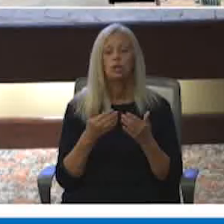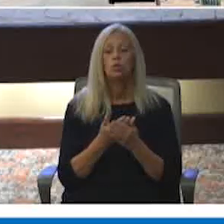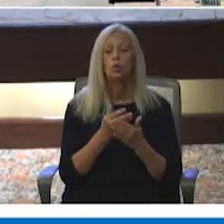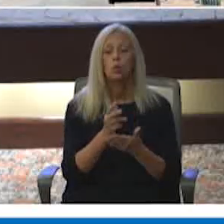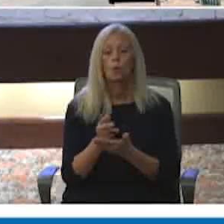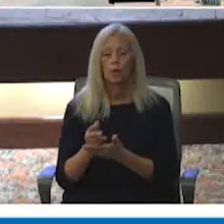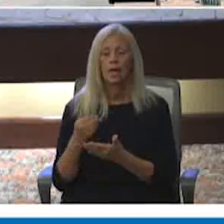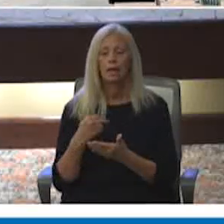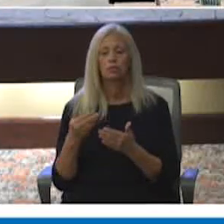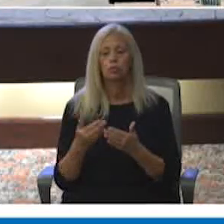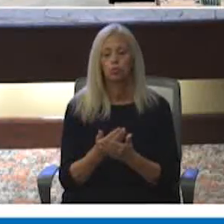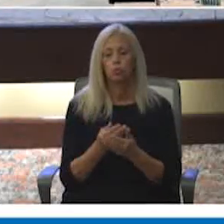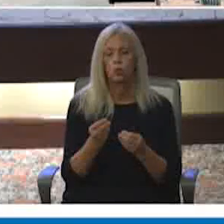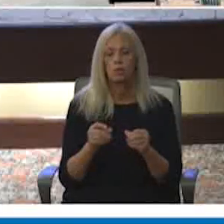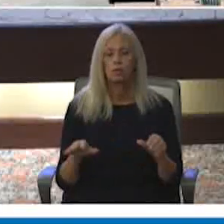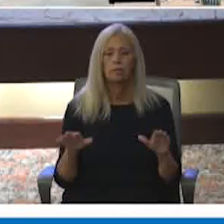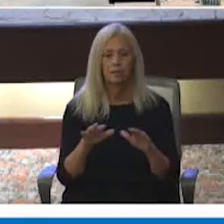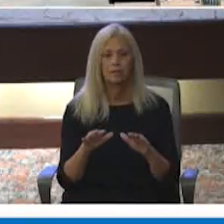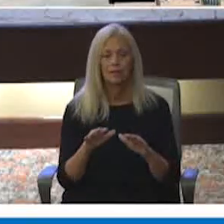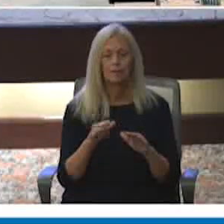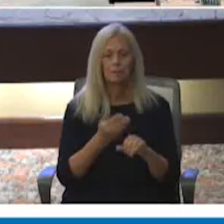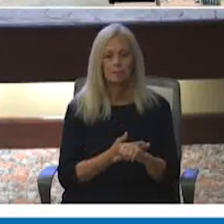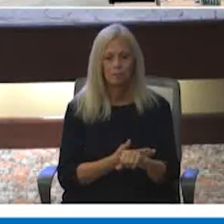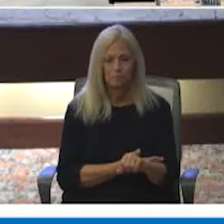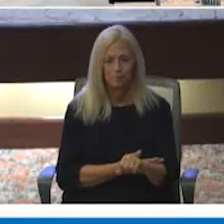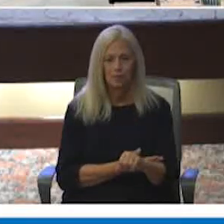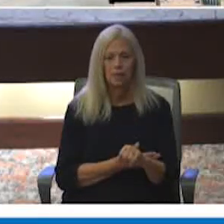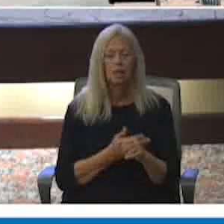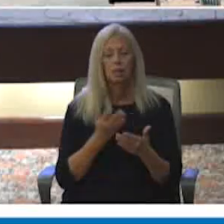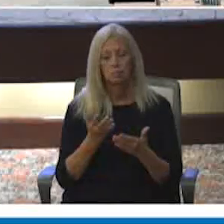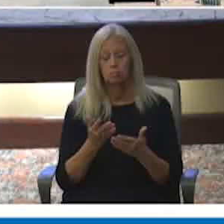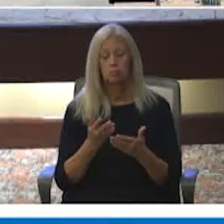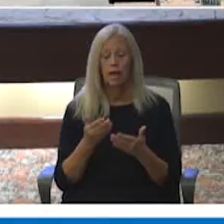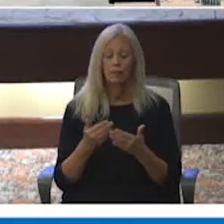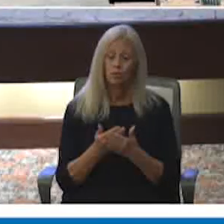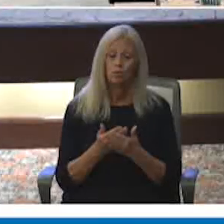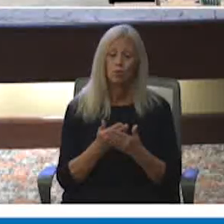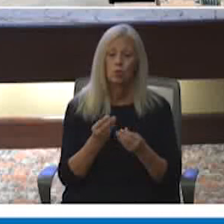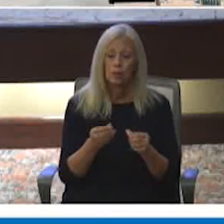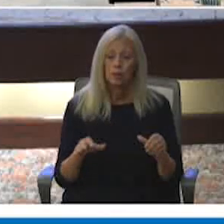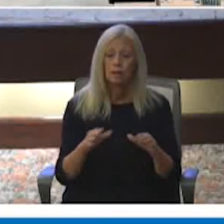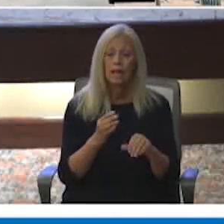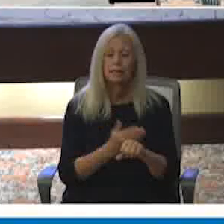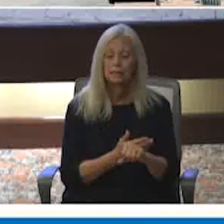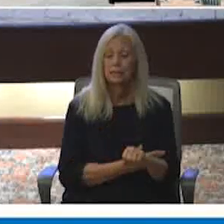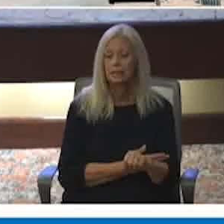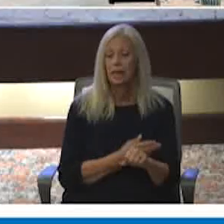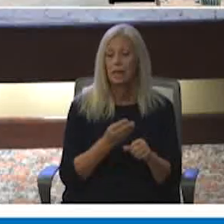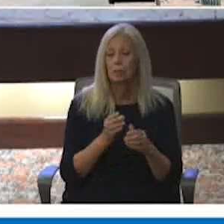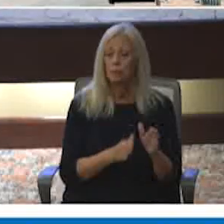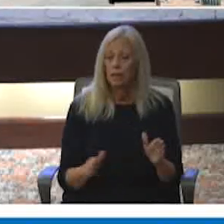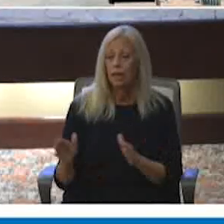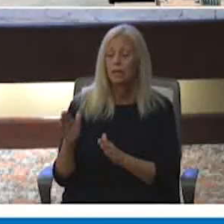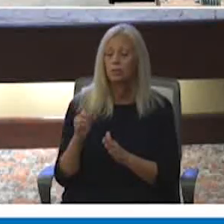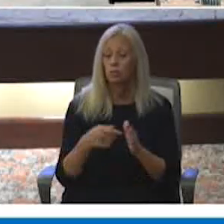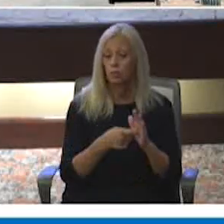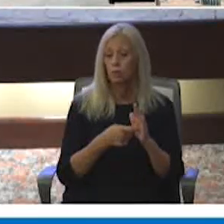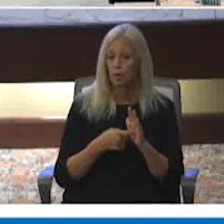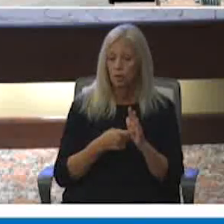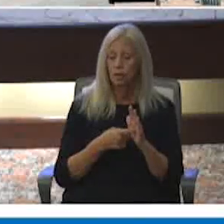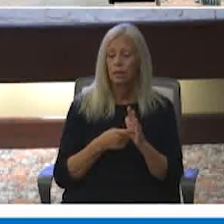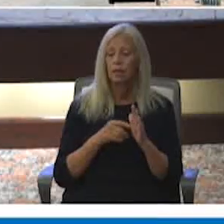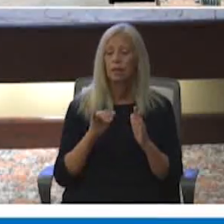landscaping piece. I will say there's a new landscape plan requirement. That's an example of how the process